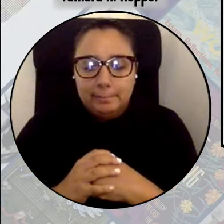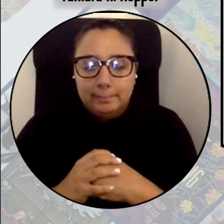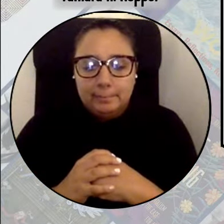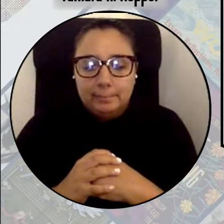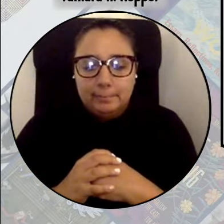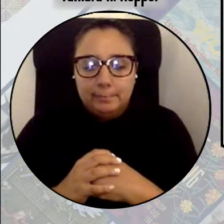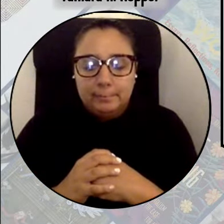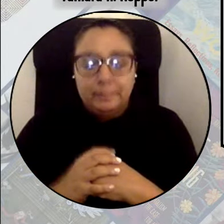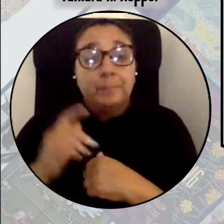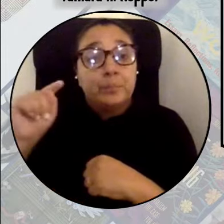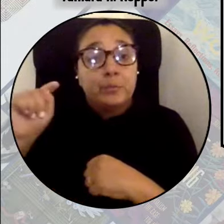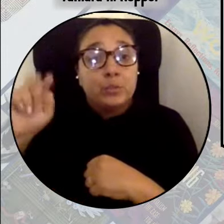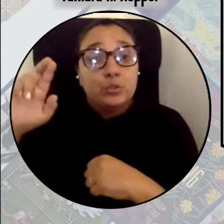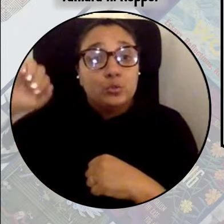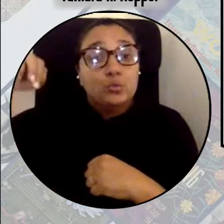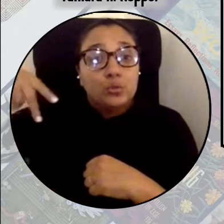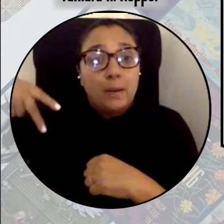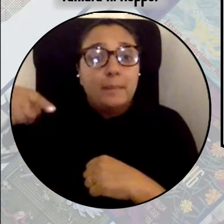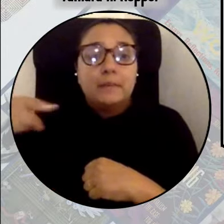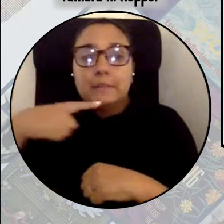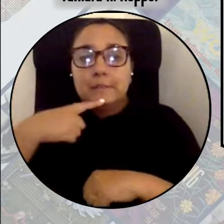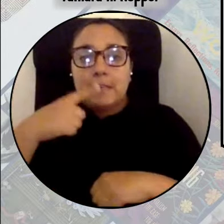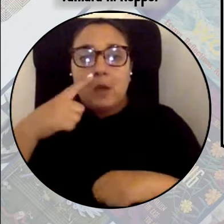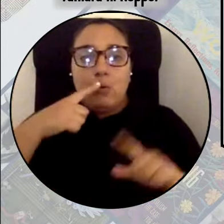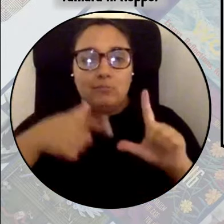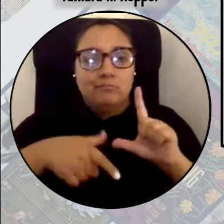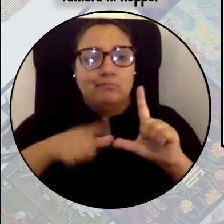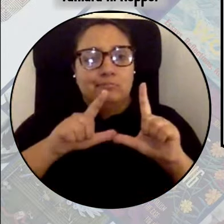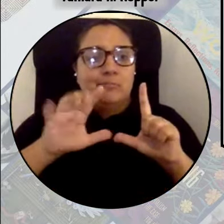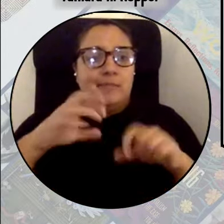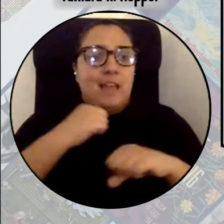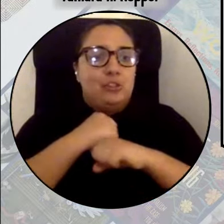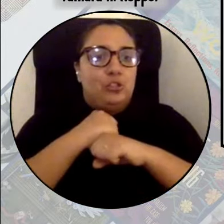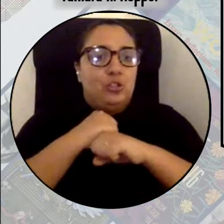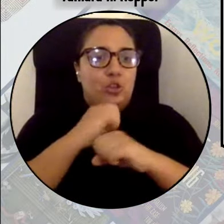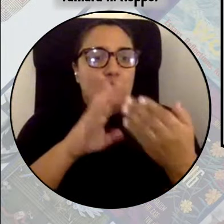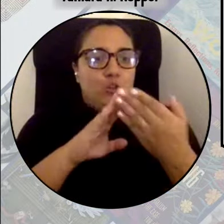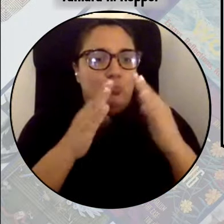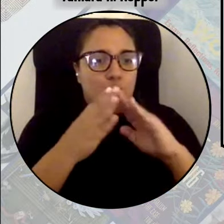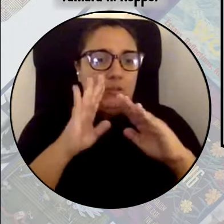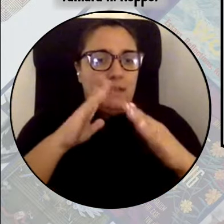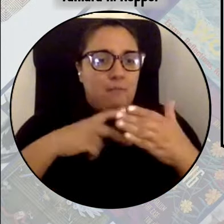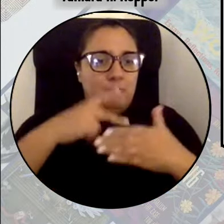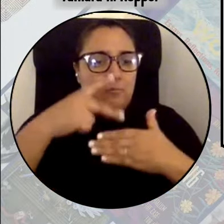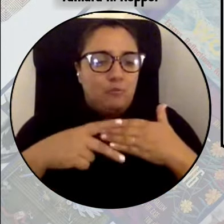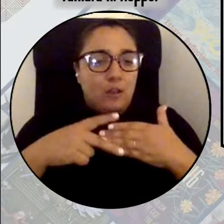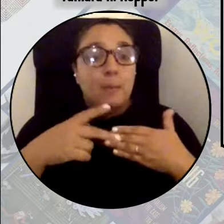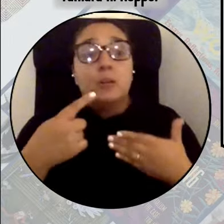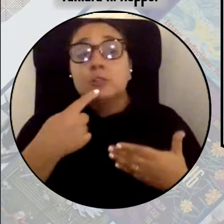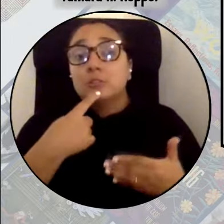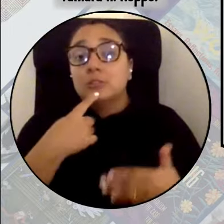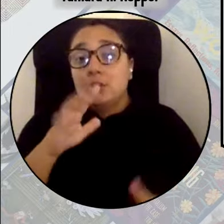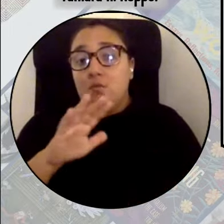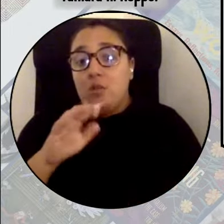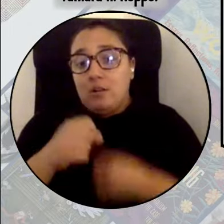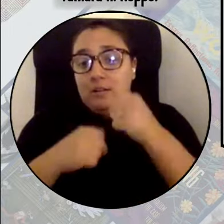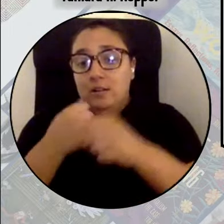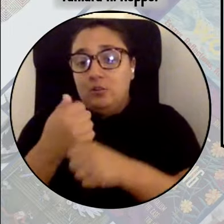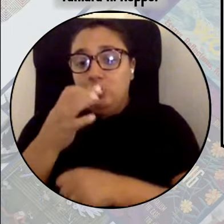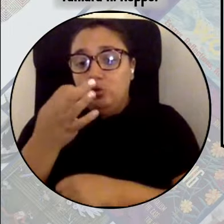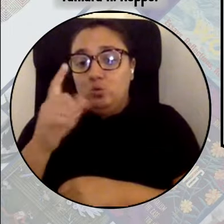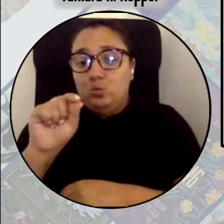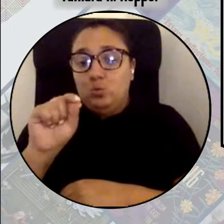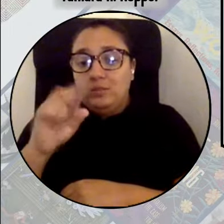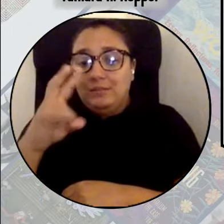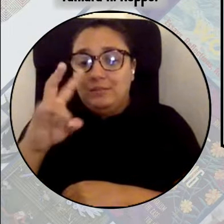Trump also makes it clear that he's gonna reinstate Secure Communities. And so that's why it restarted in 2017, and it was through,